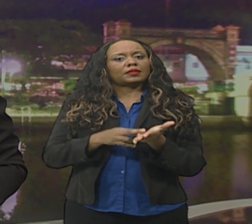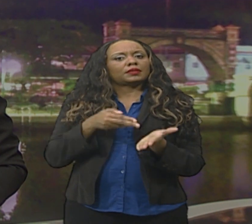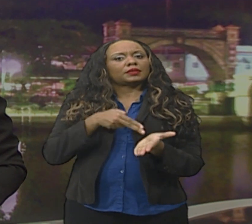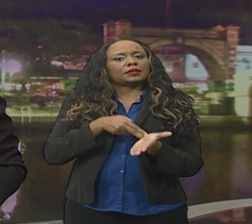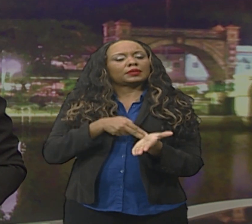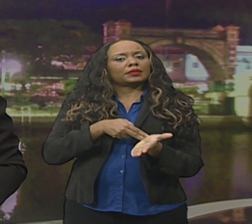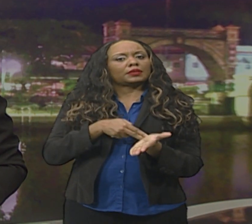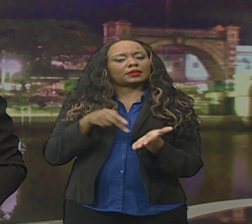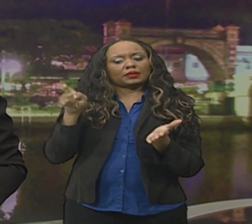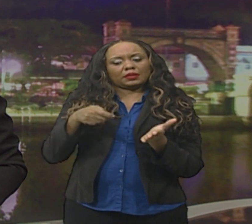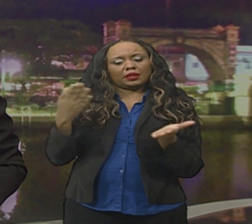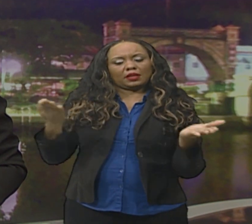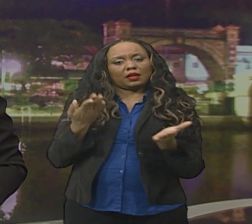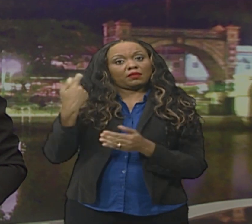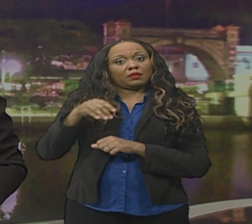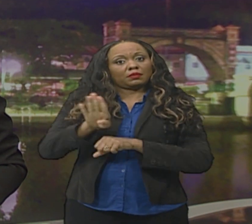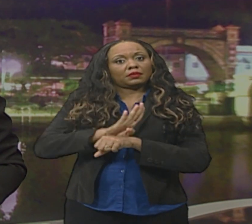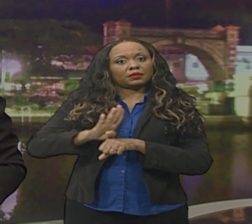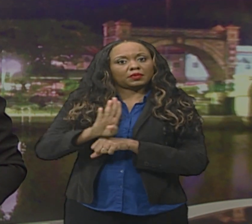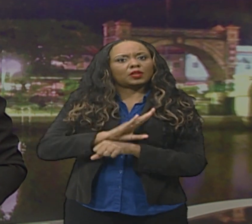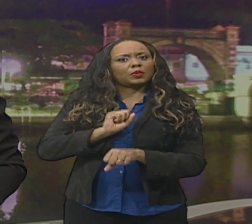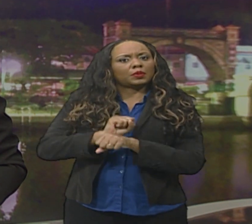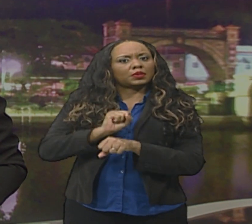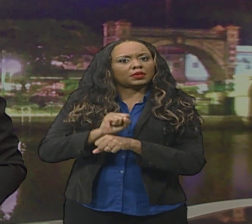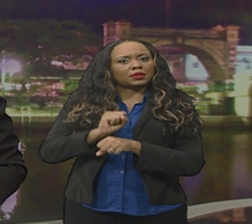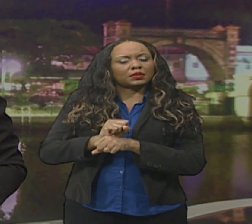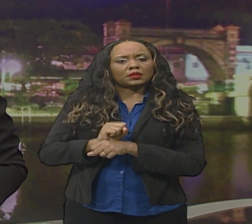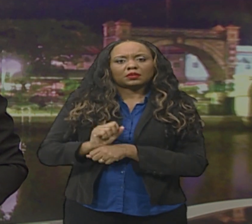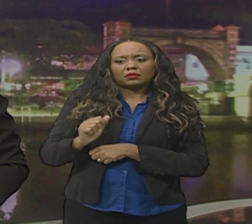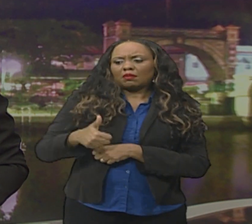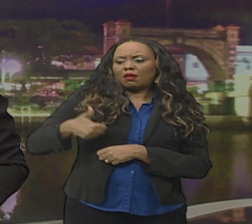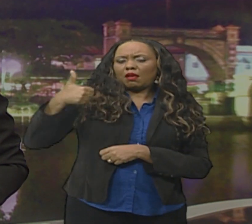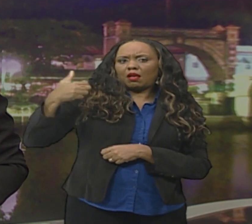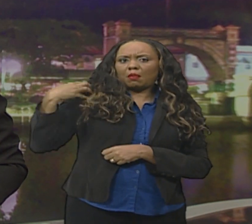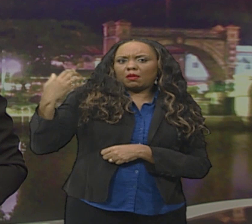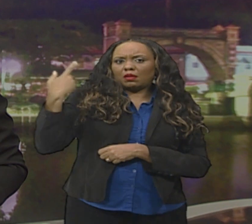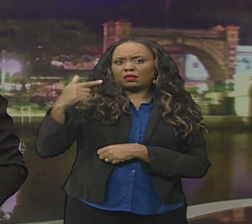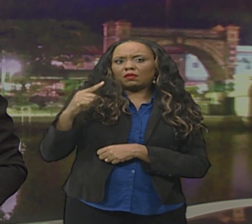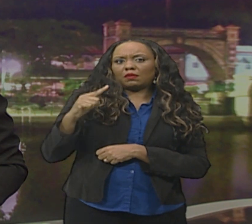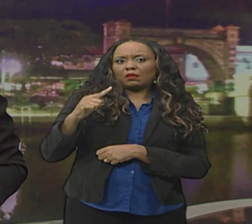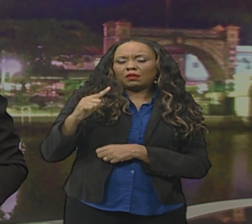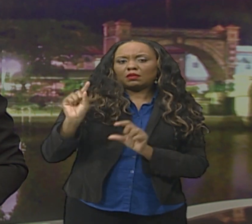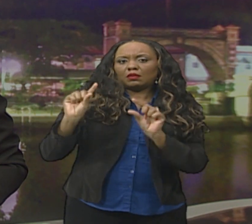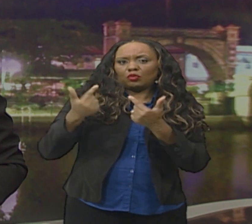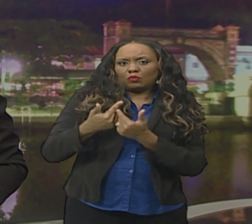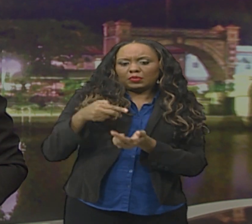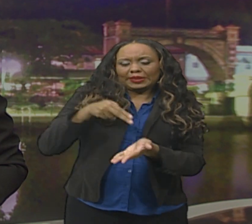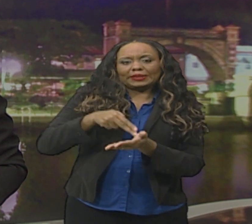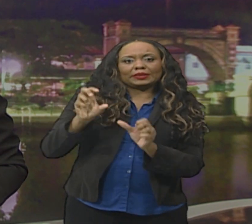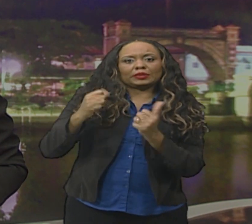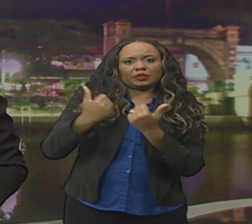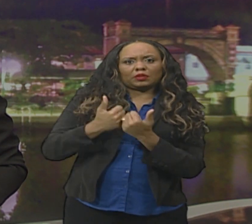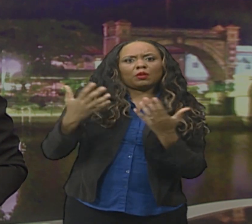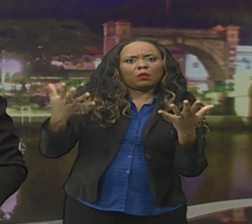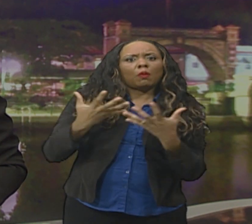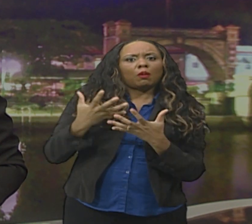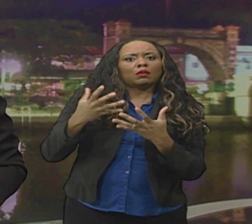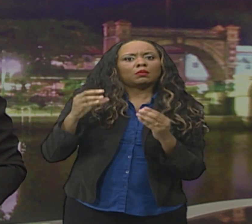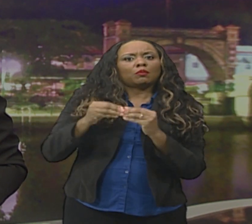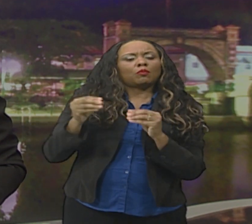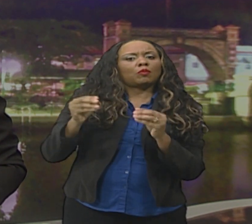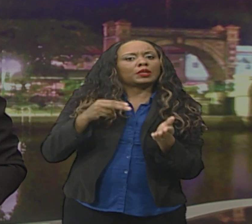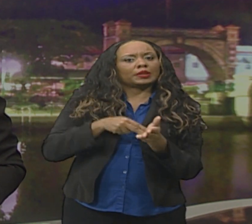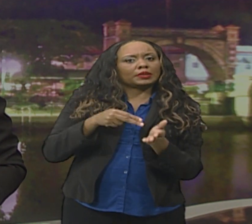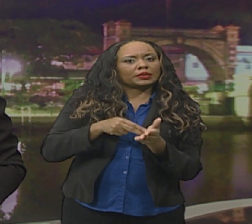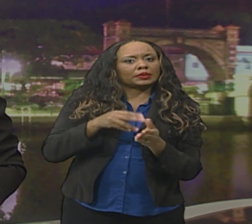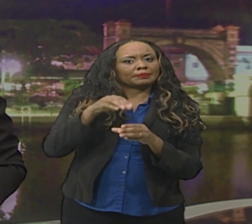in Barbados, and the head of their representative body, Joanna Waterman, wants that void filled. According to Ms. Waterman, who's